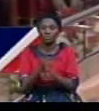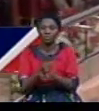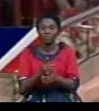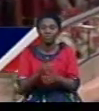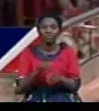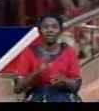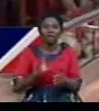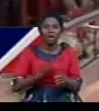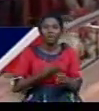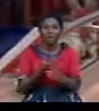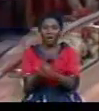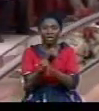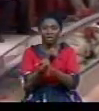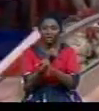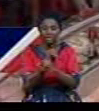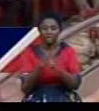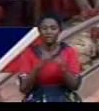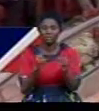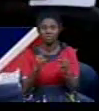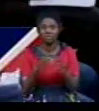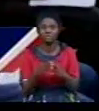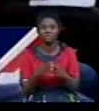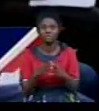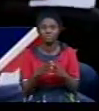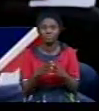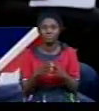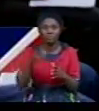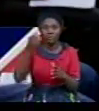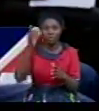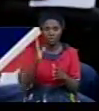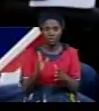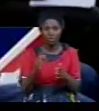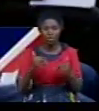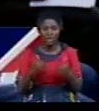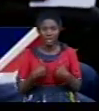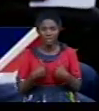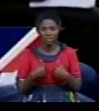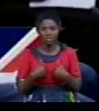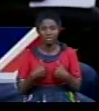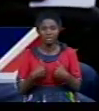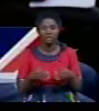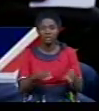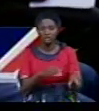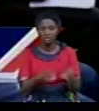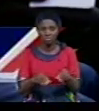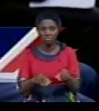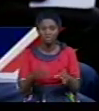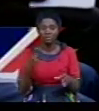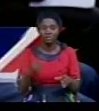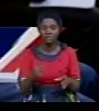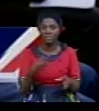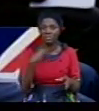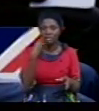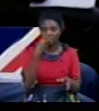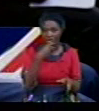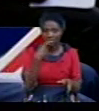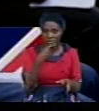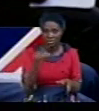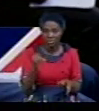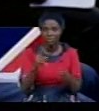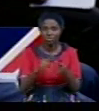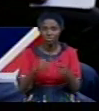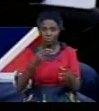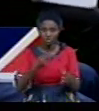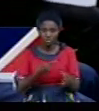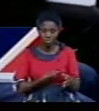reading from versatile history God has fulfilled the same unto us